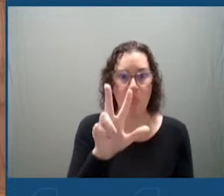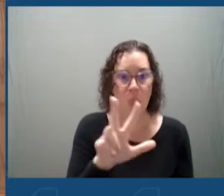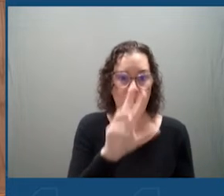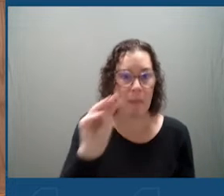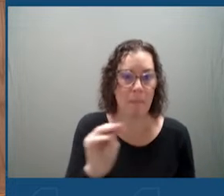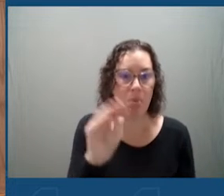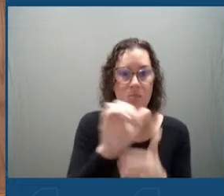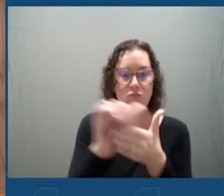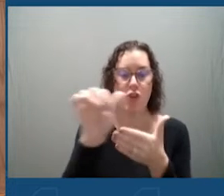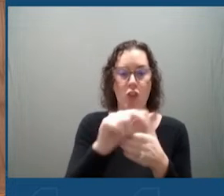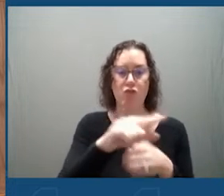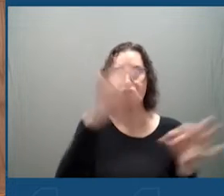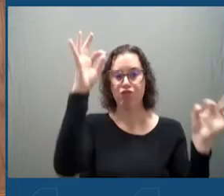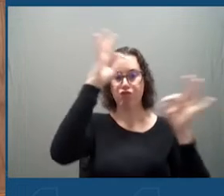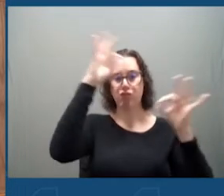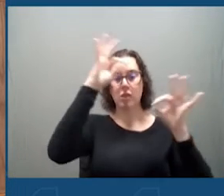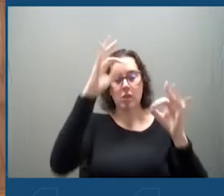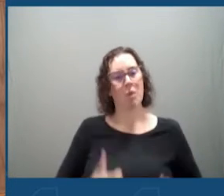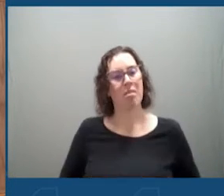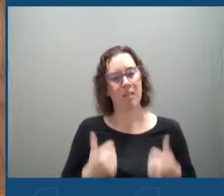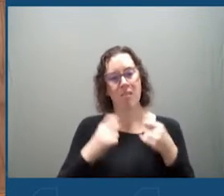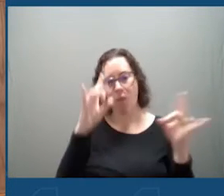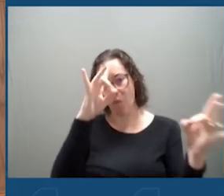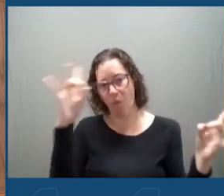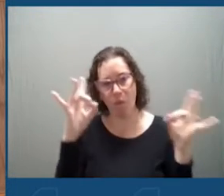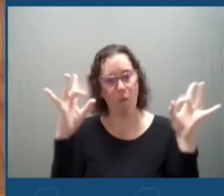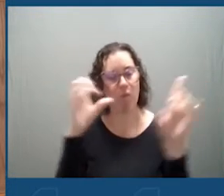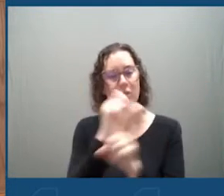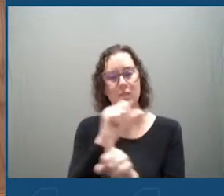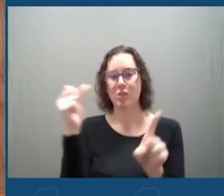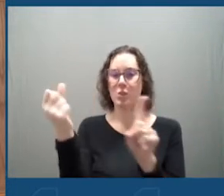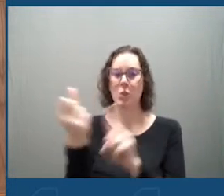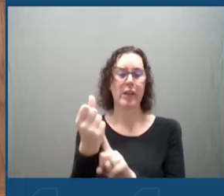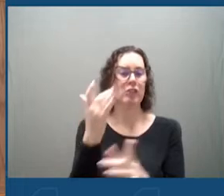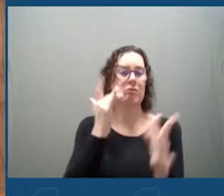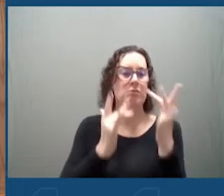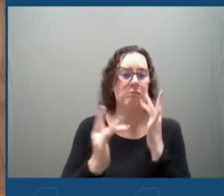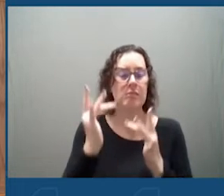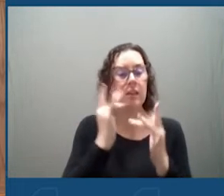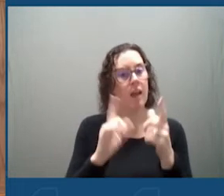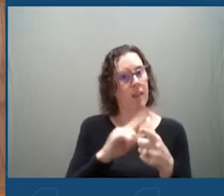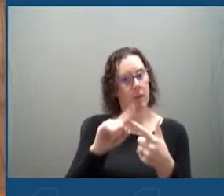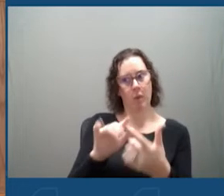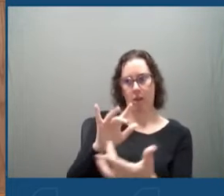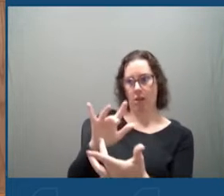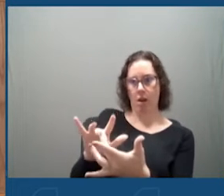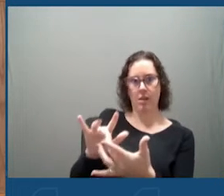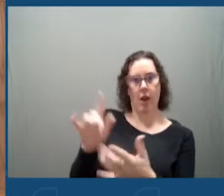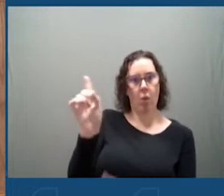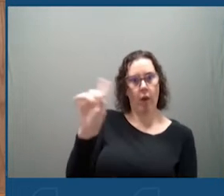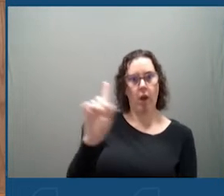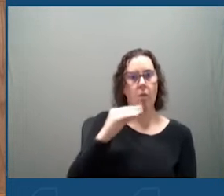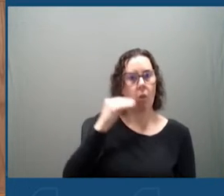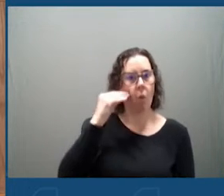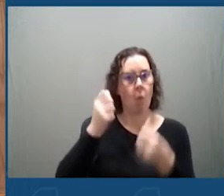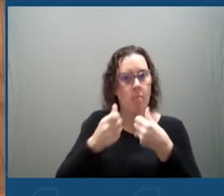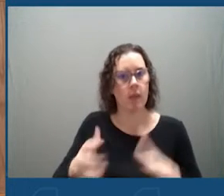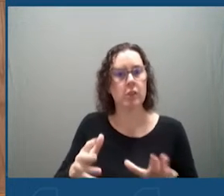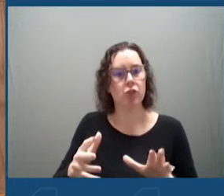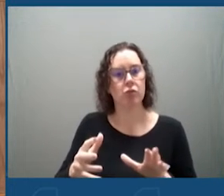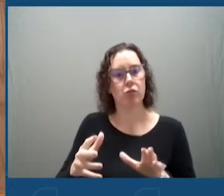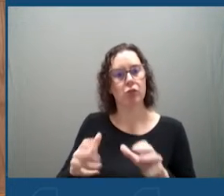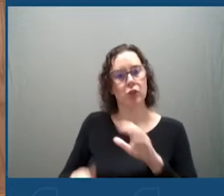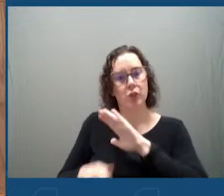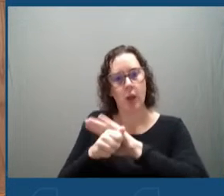She lived in deplorable conditions, and it was only until we contacted her in the shelter that she realized that she was the victim of